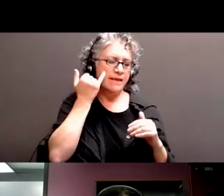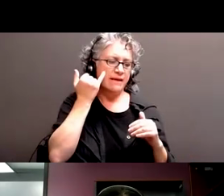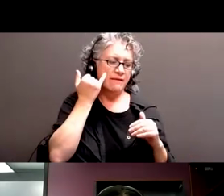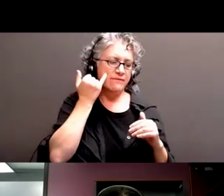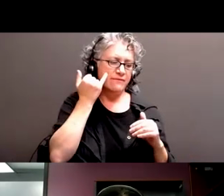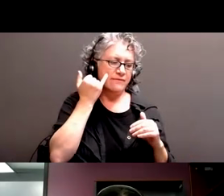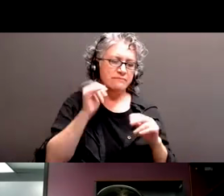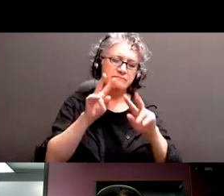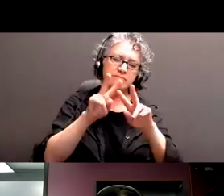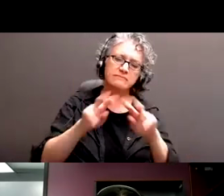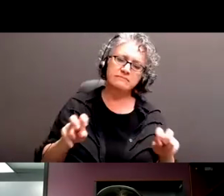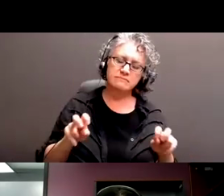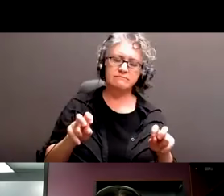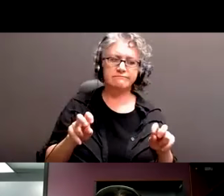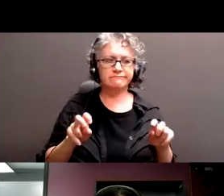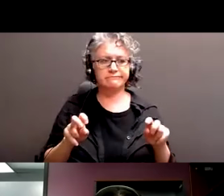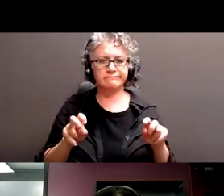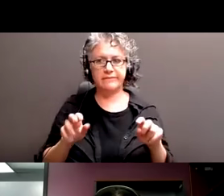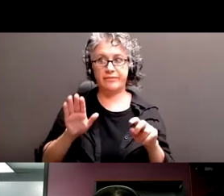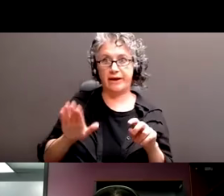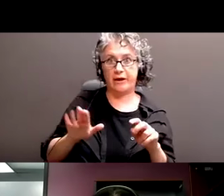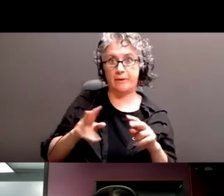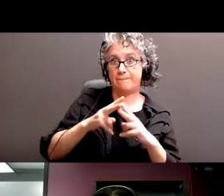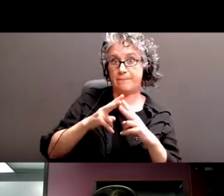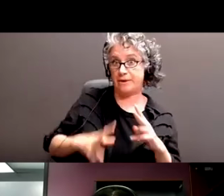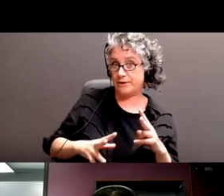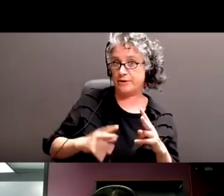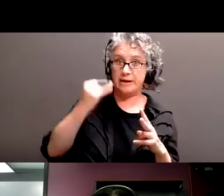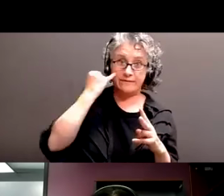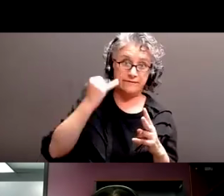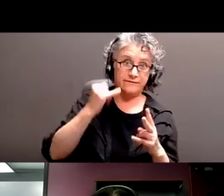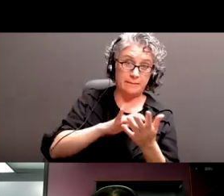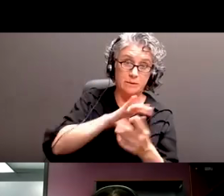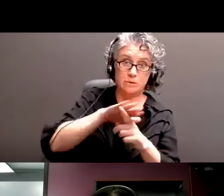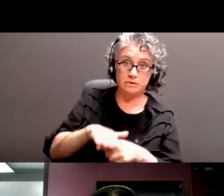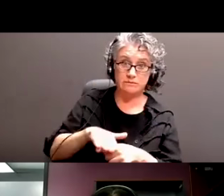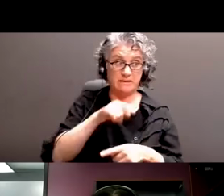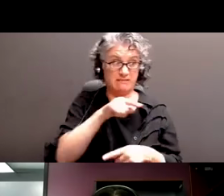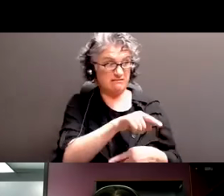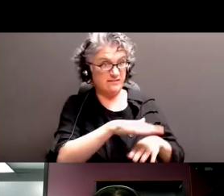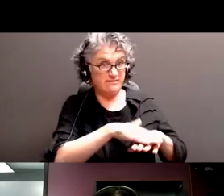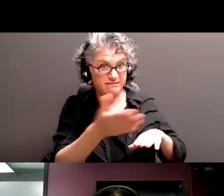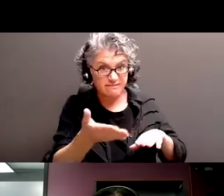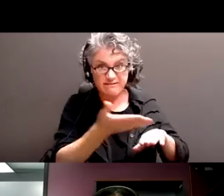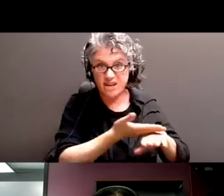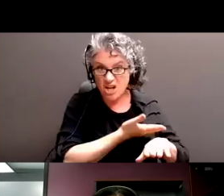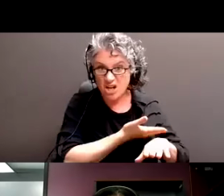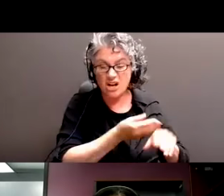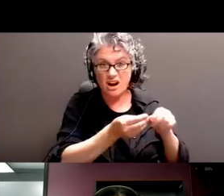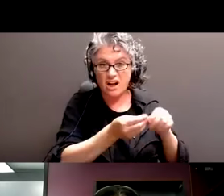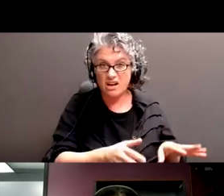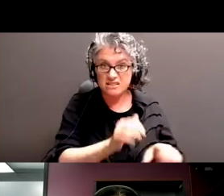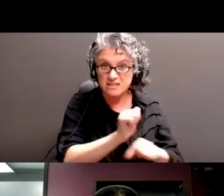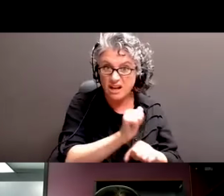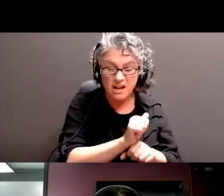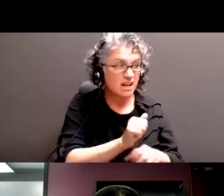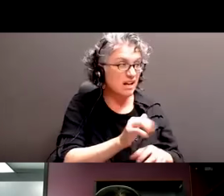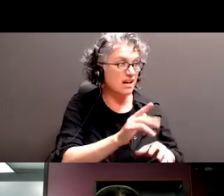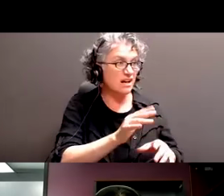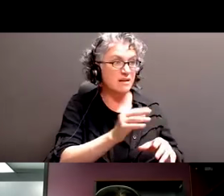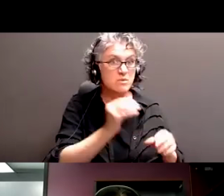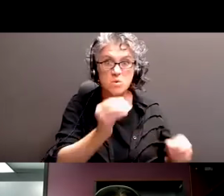from the abusive partner, you know, they may have lost their job or their home, and they may feel